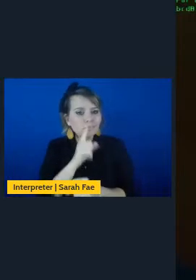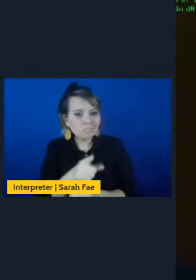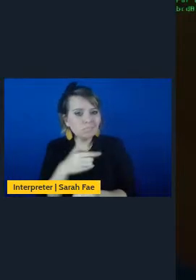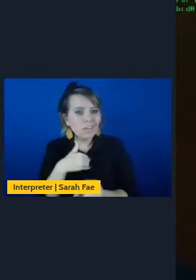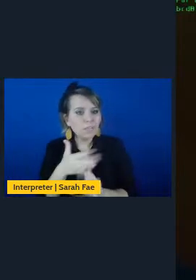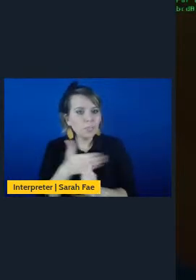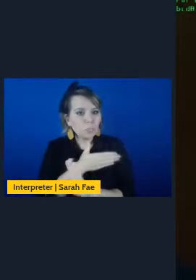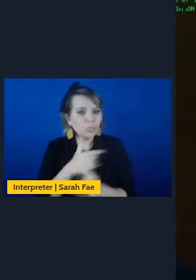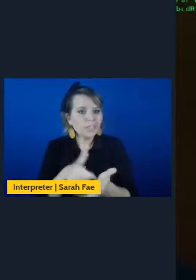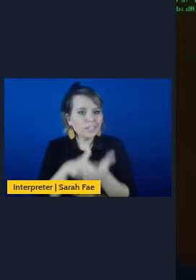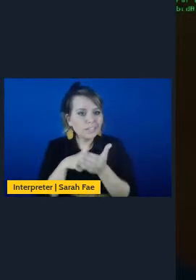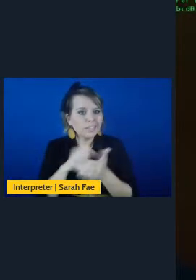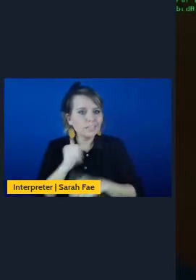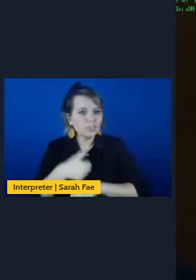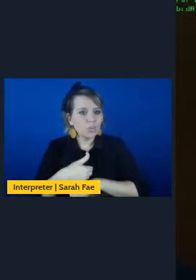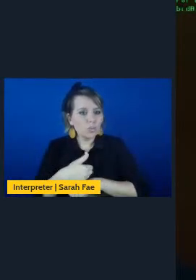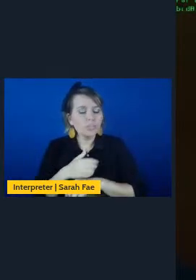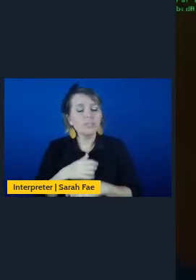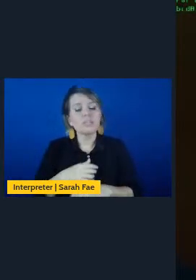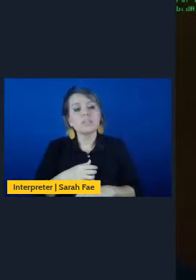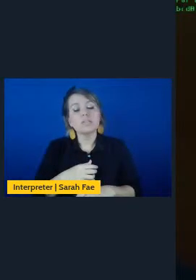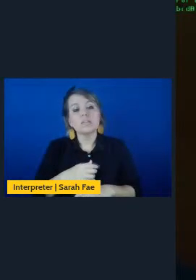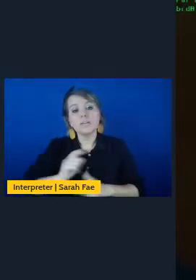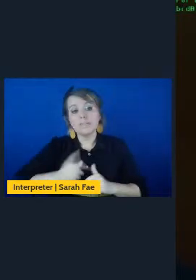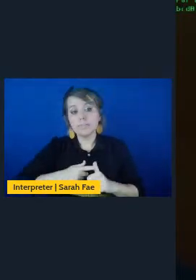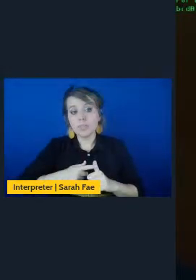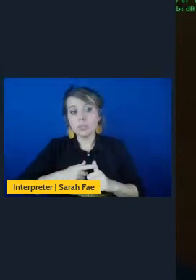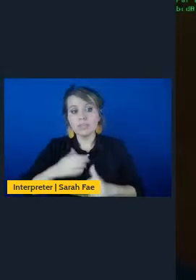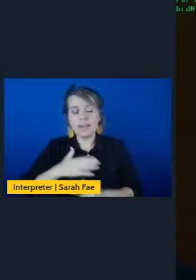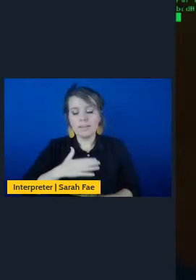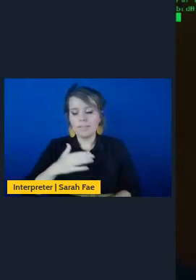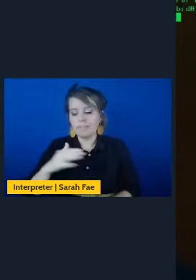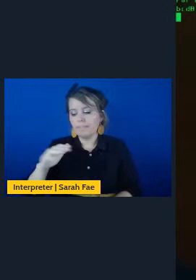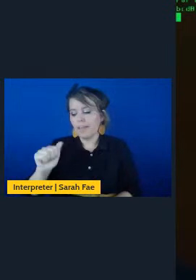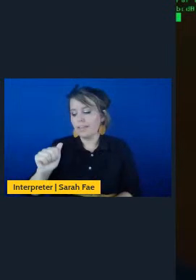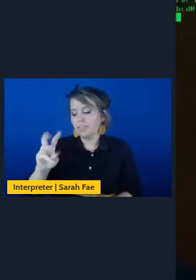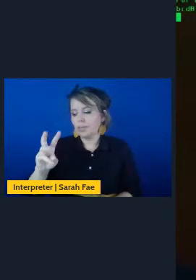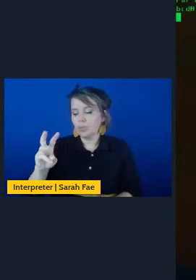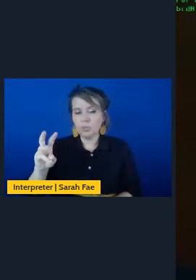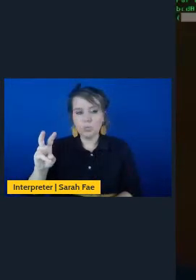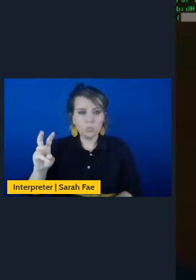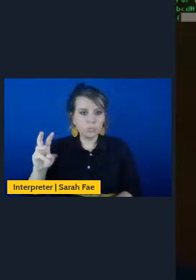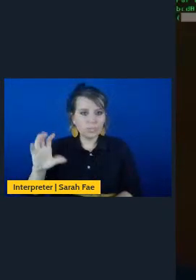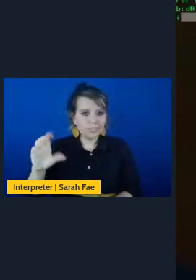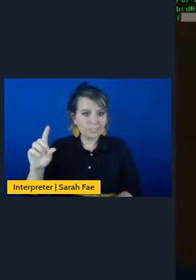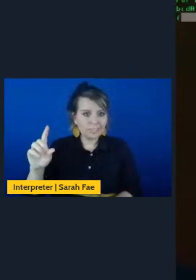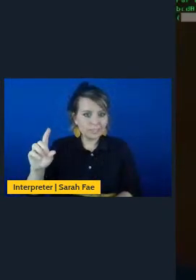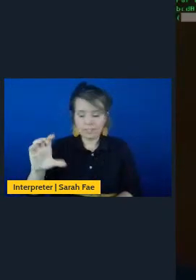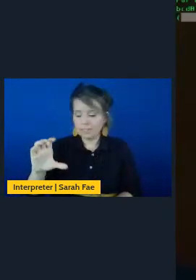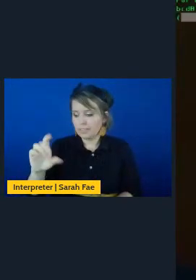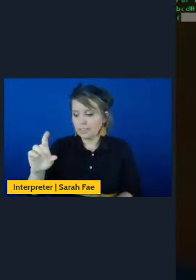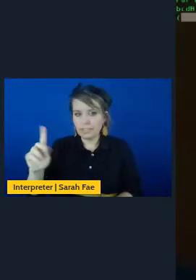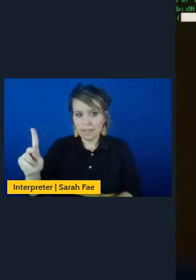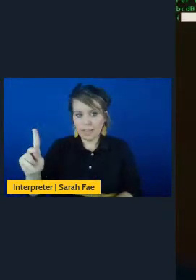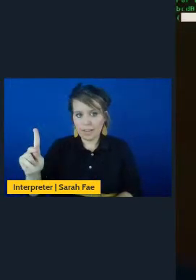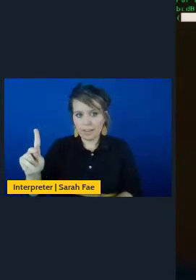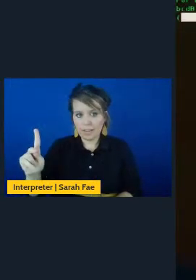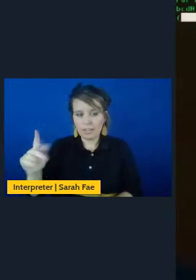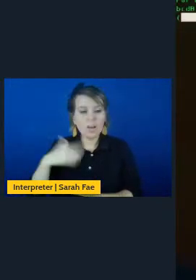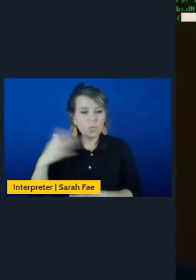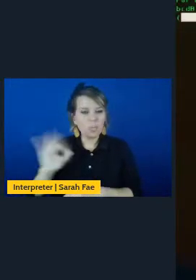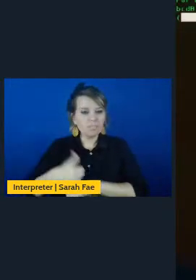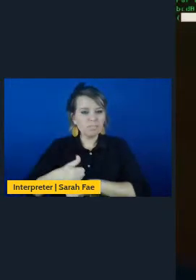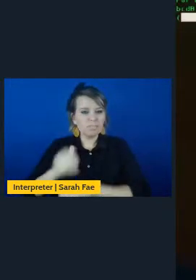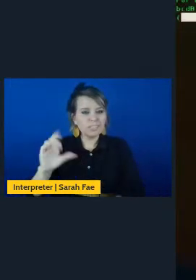prereq installed. So first one is having the AWS CDK. So I'm going to do npm install the